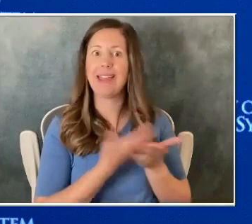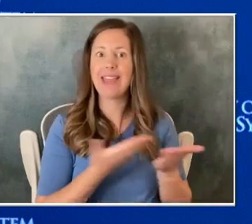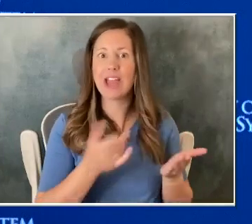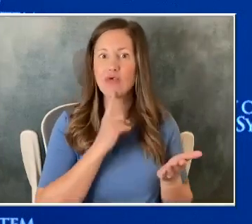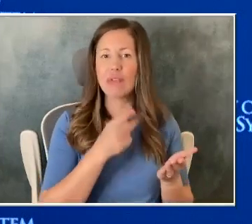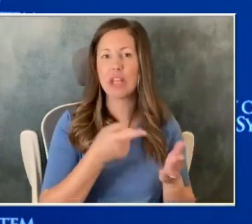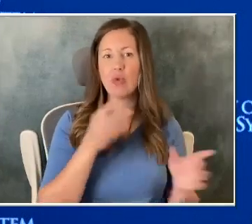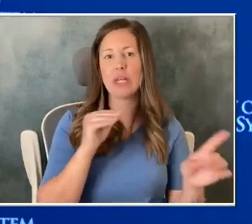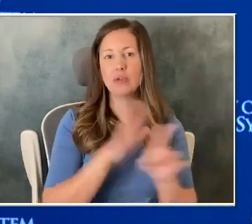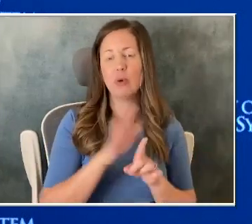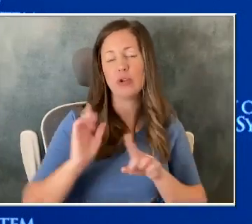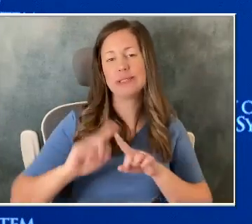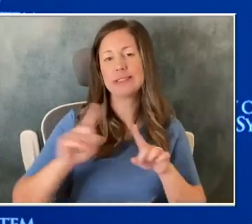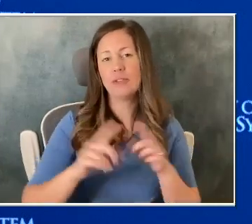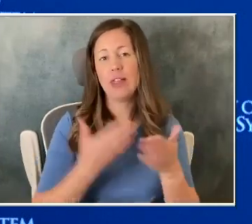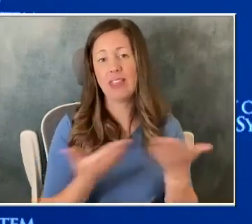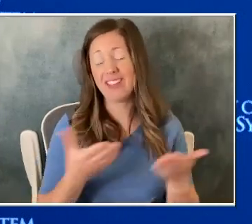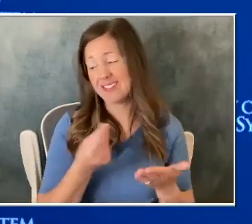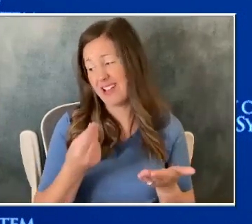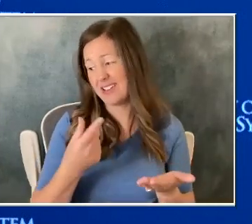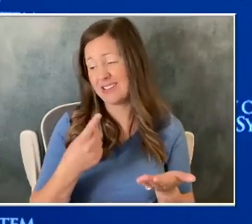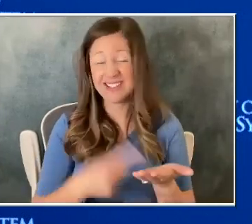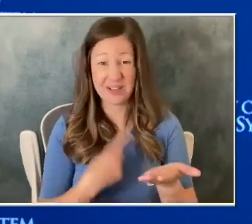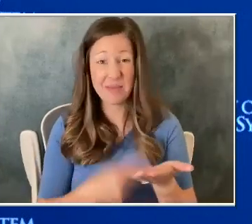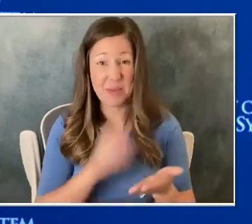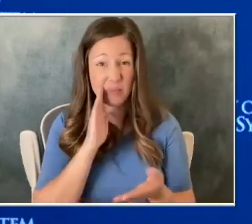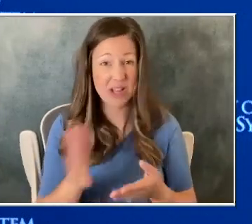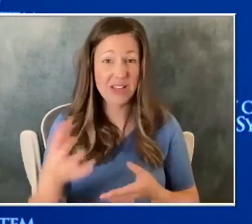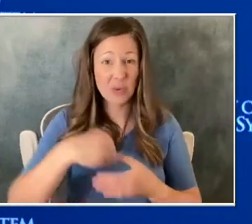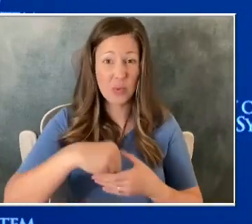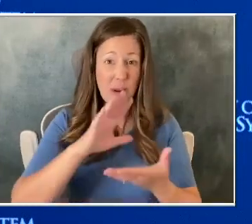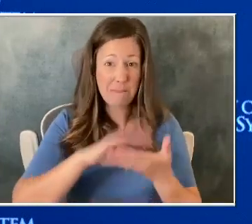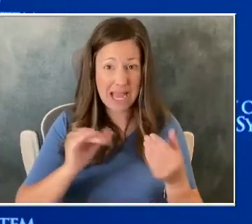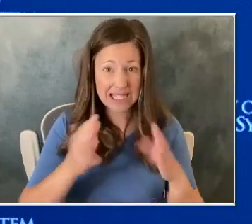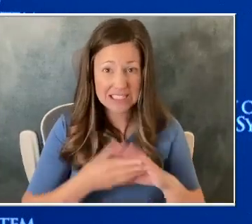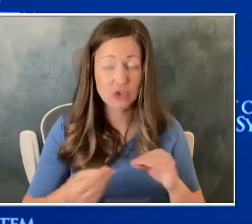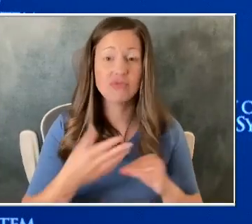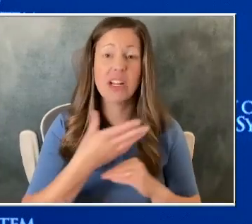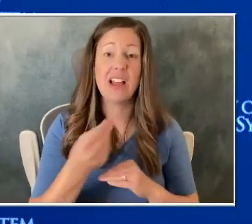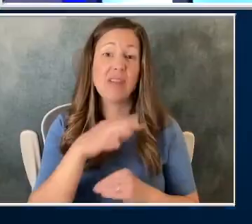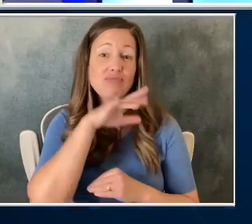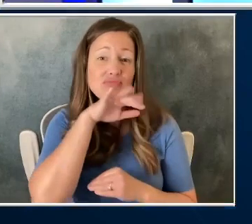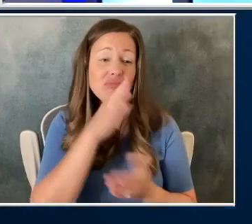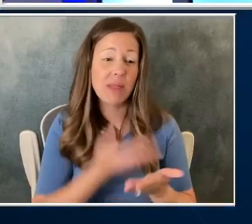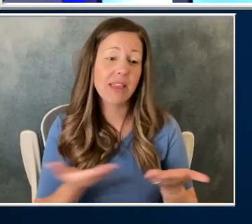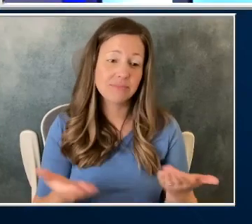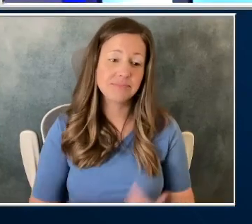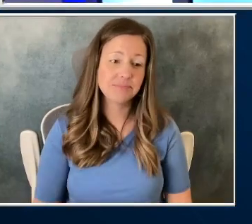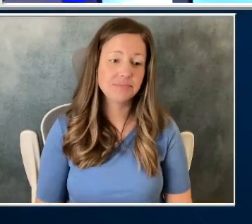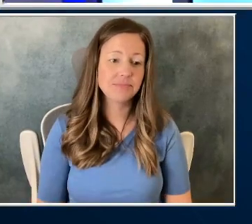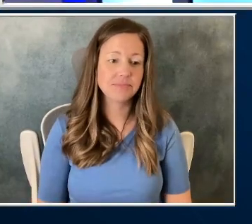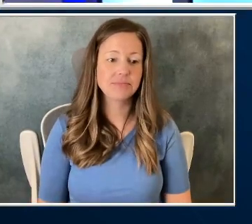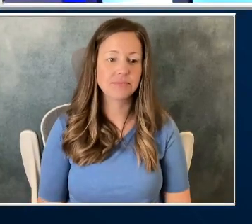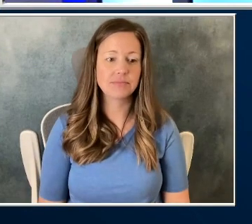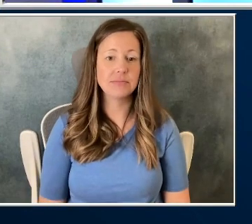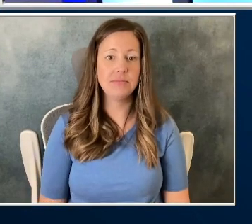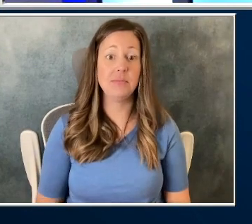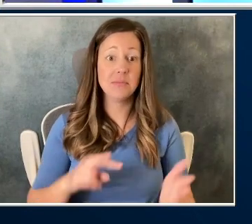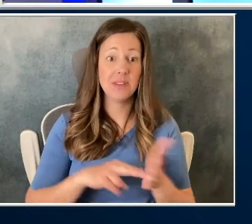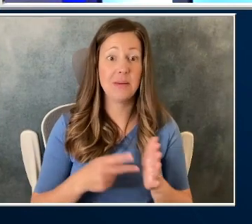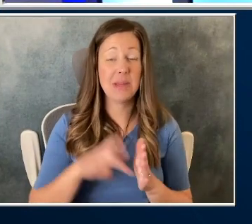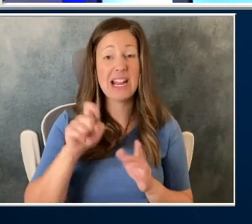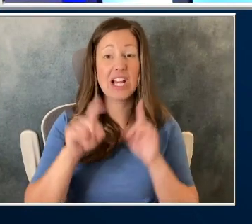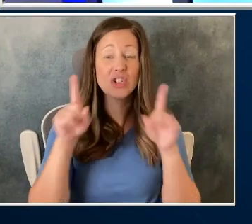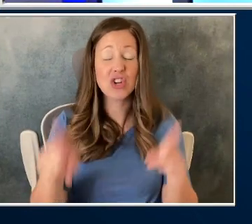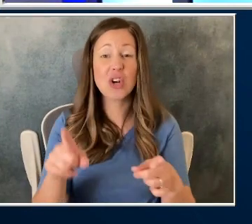things. And some of those things do include those bacteria and the products of those bacteria. So does this mean I should just go have a good roll in the dirt from time to